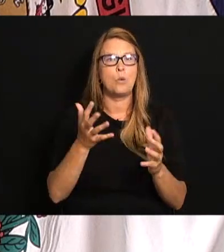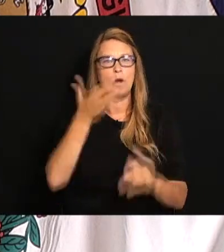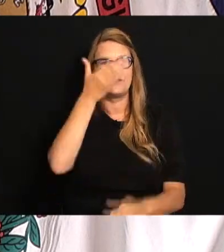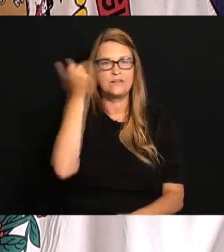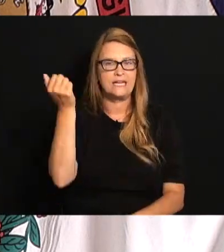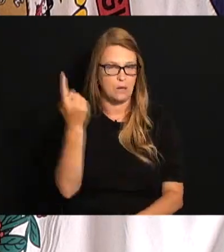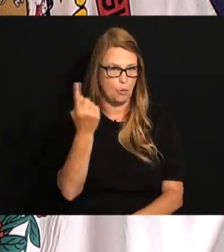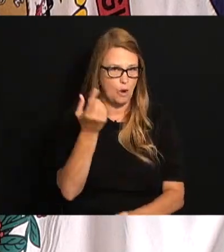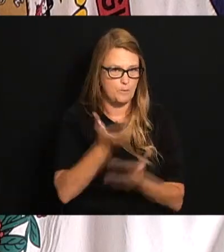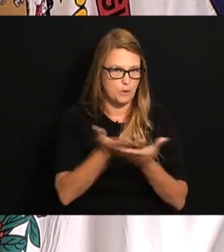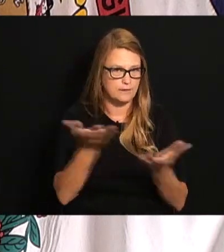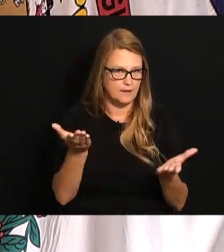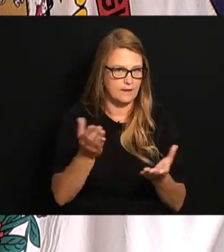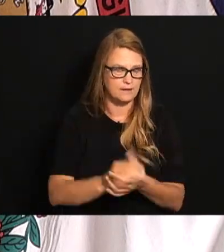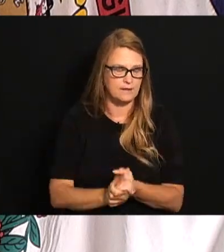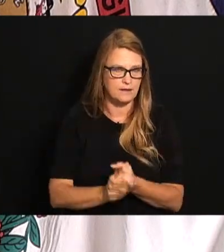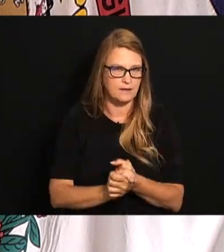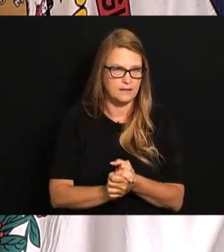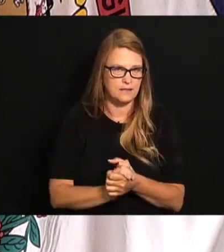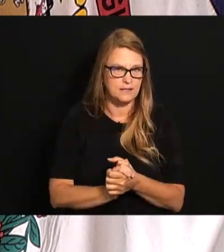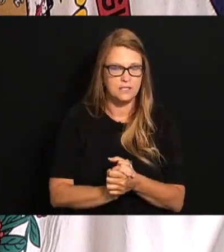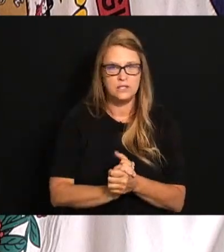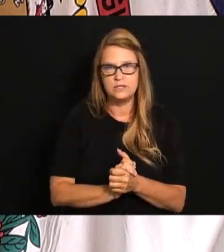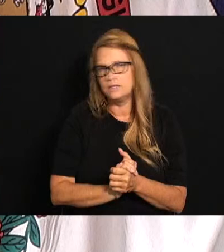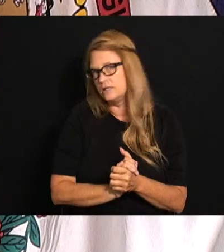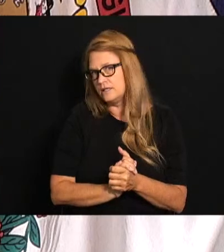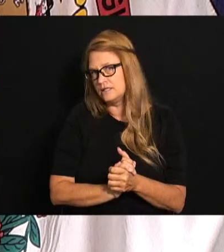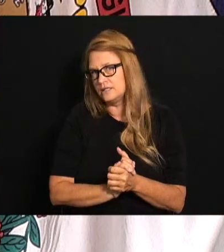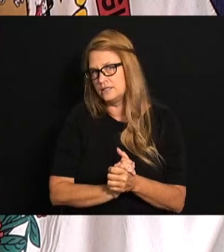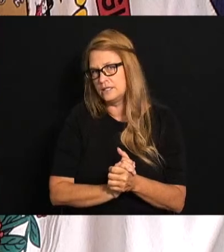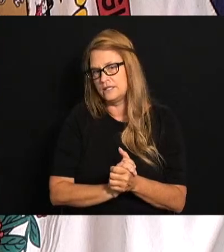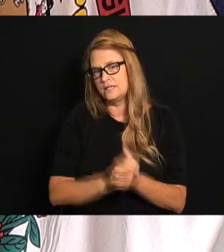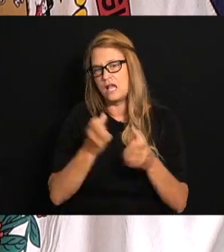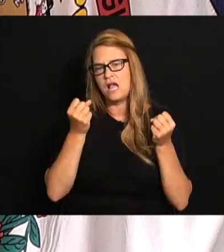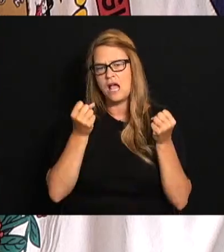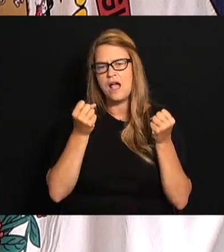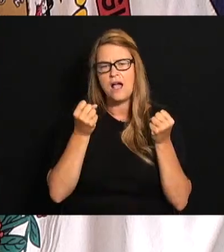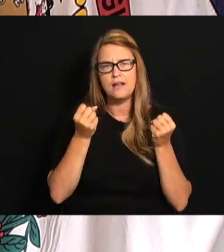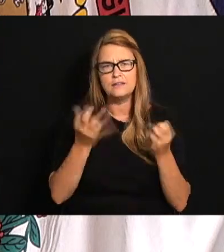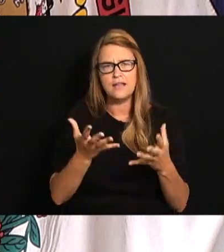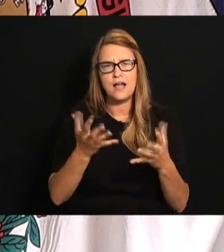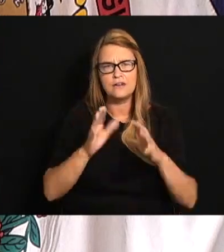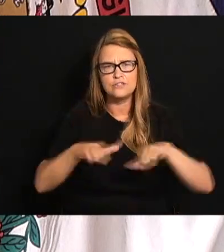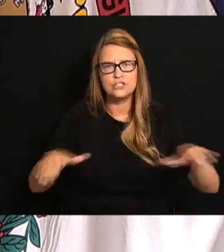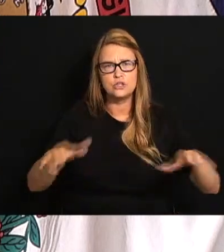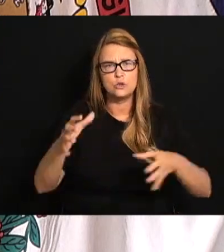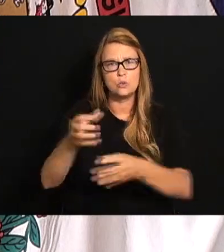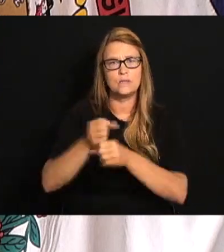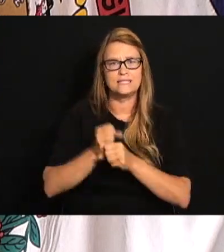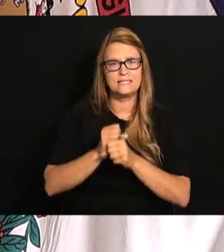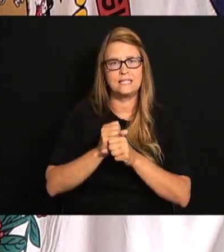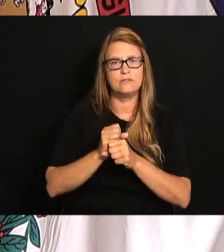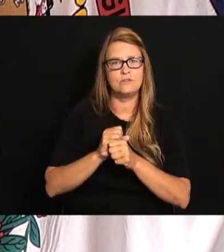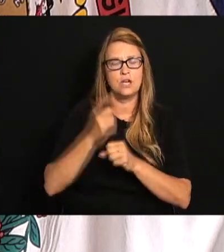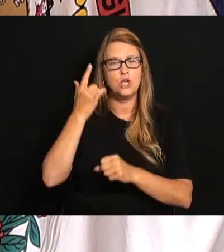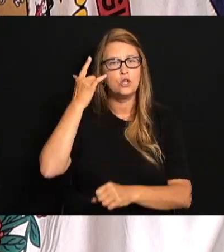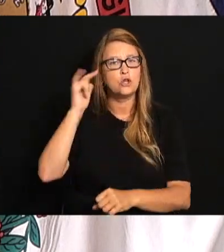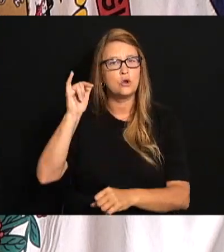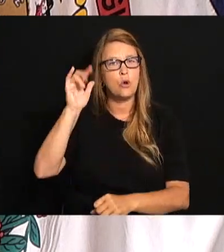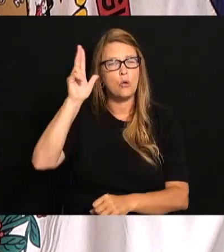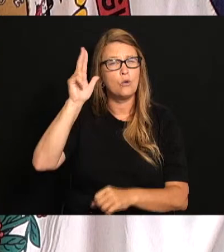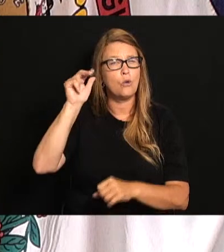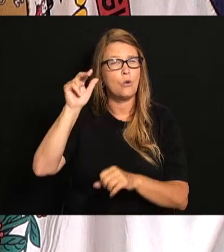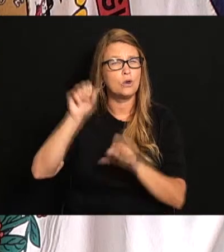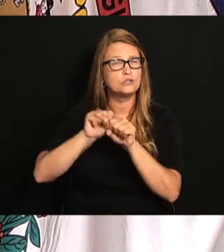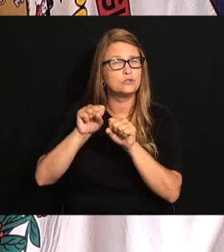but a lot of the kids, were receiving their golden horseshoes, and I think we had